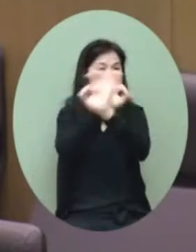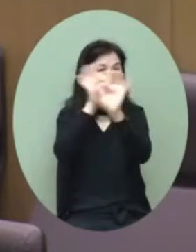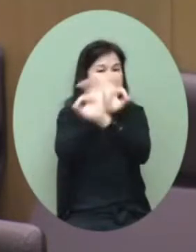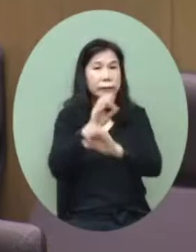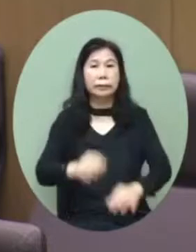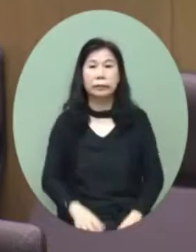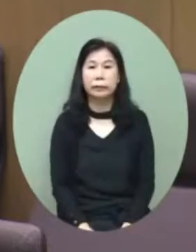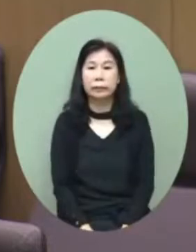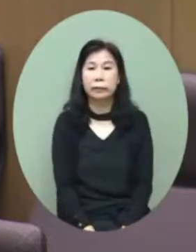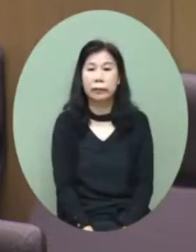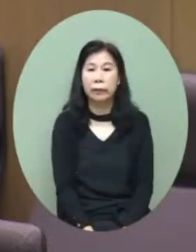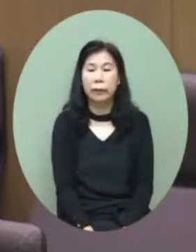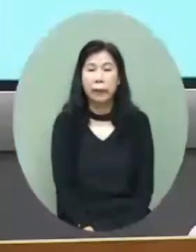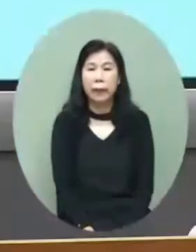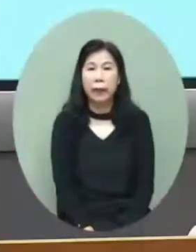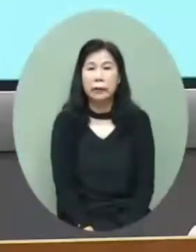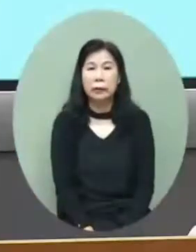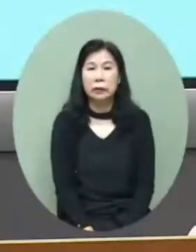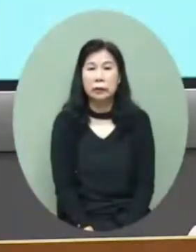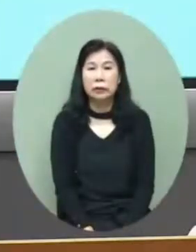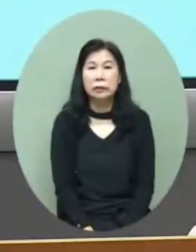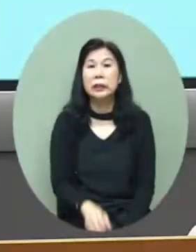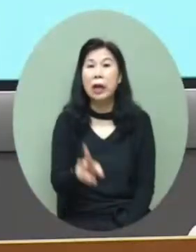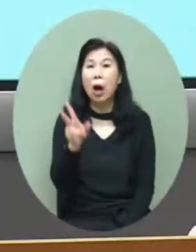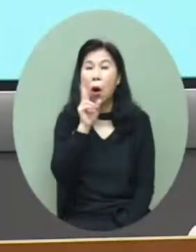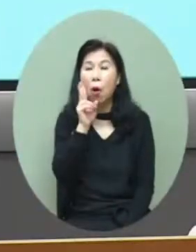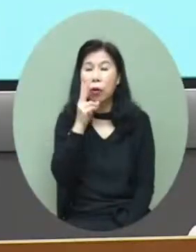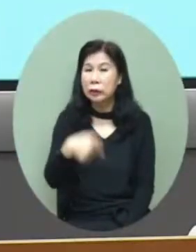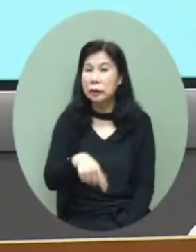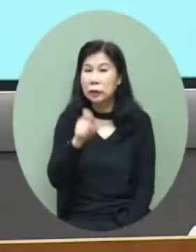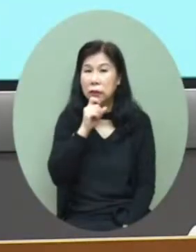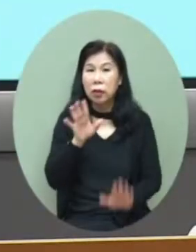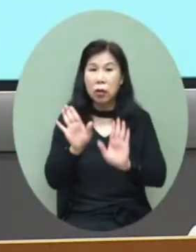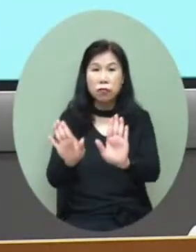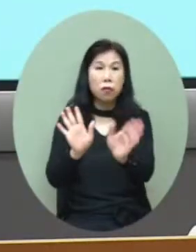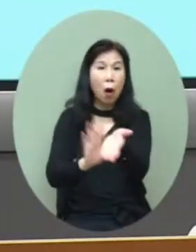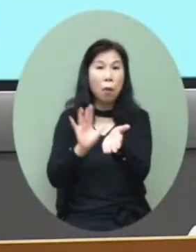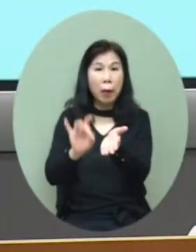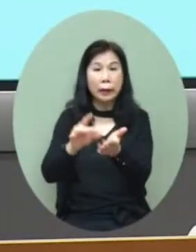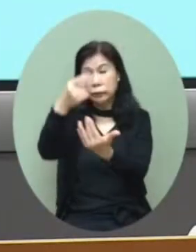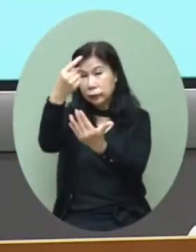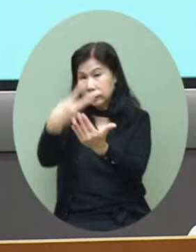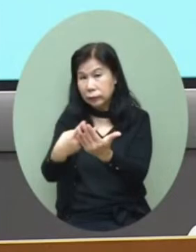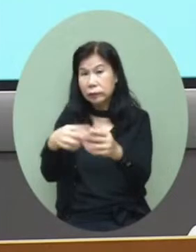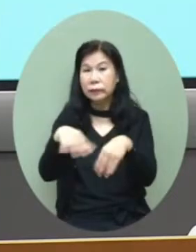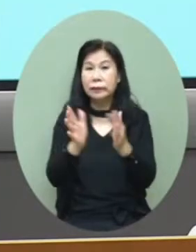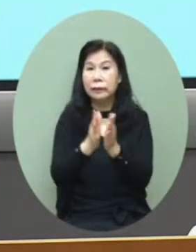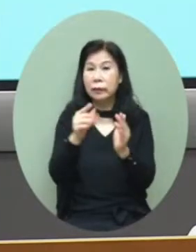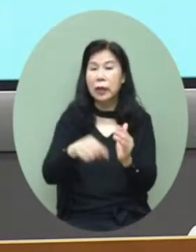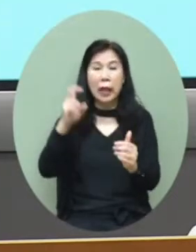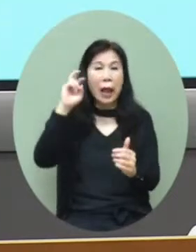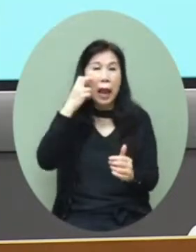Li Feng Safe Hub will be on the basis of real name registration, and that may